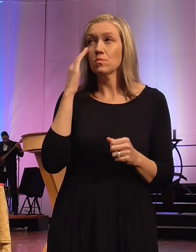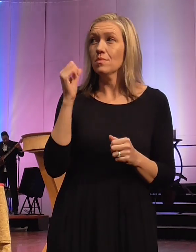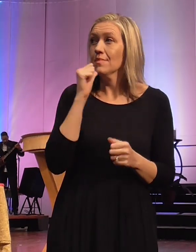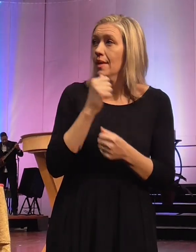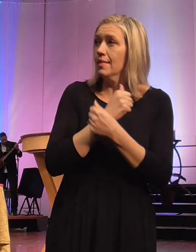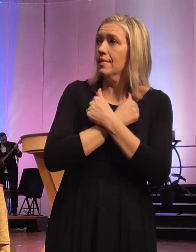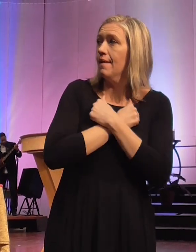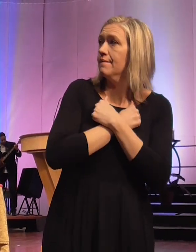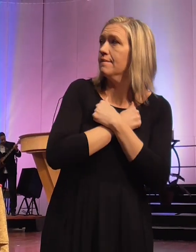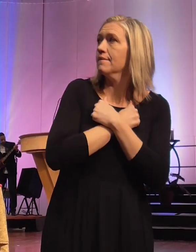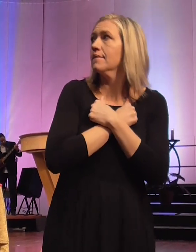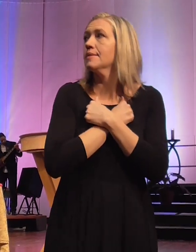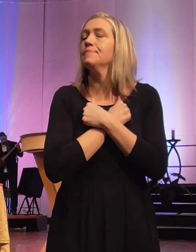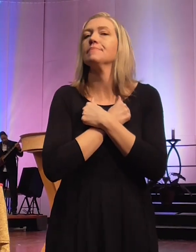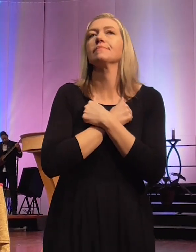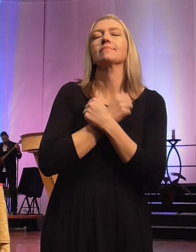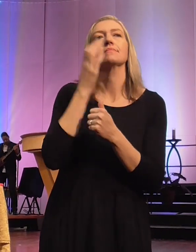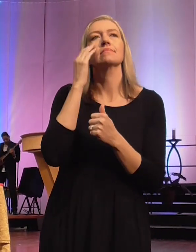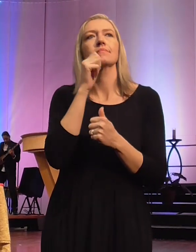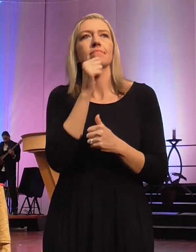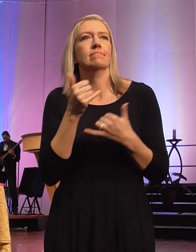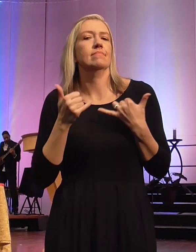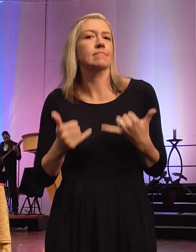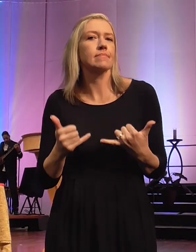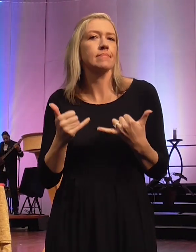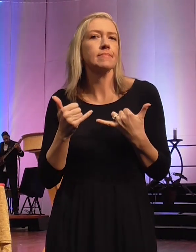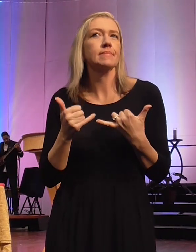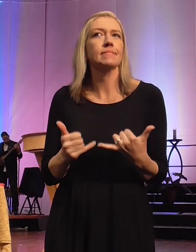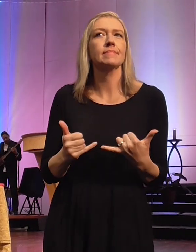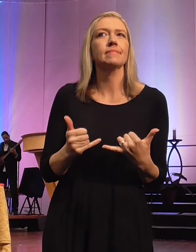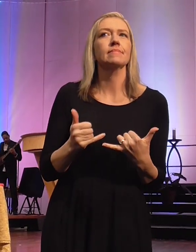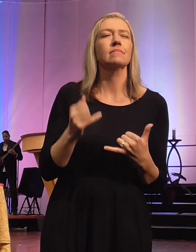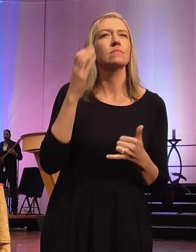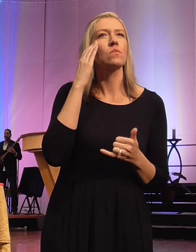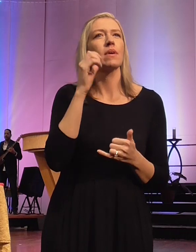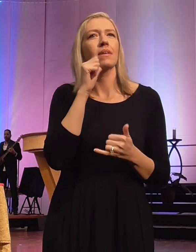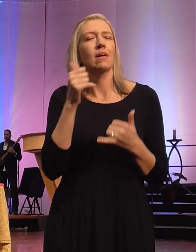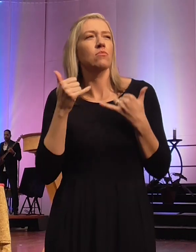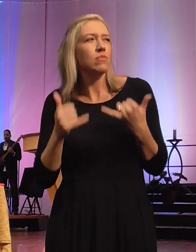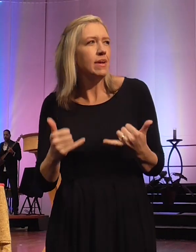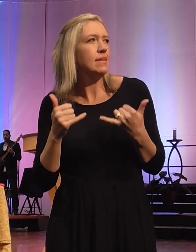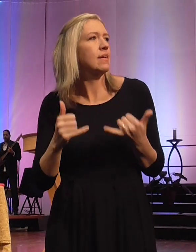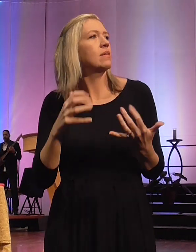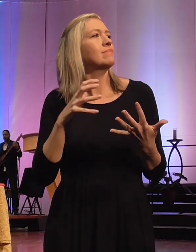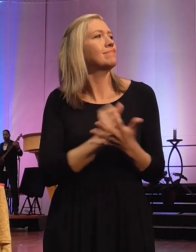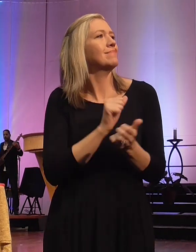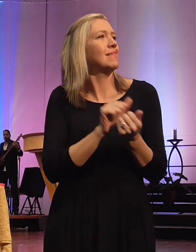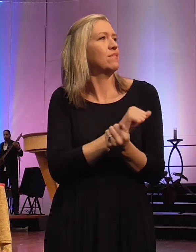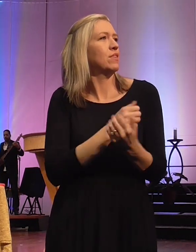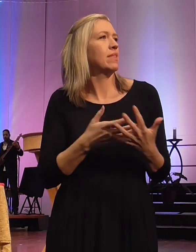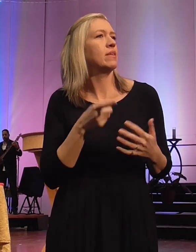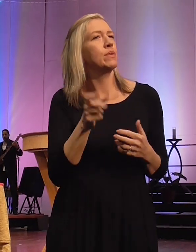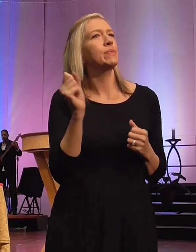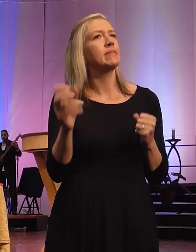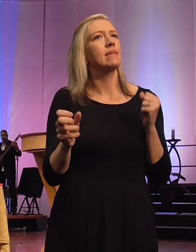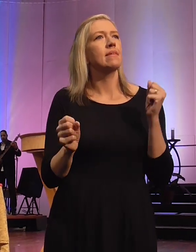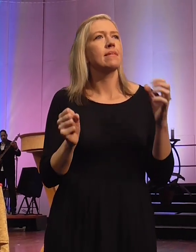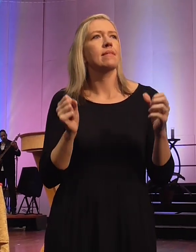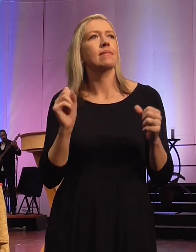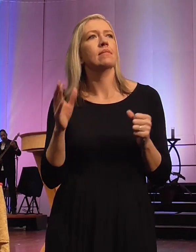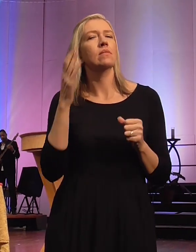Why not love? Why not today? Why not right now with everything you